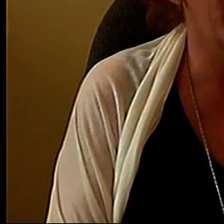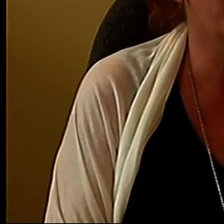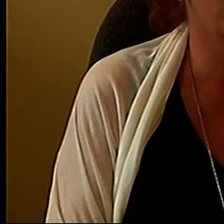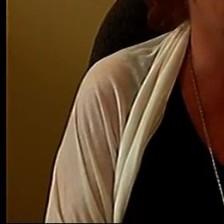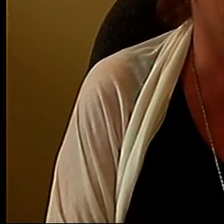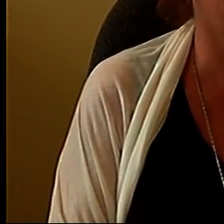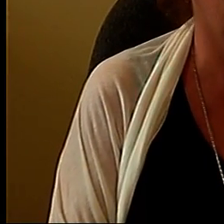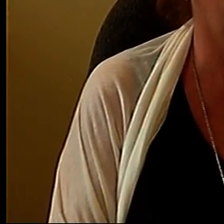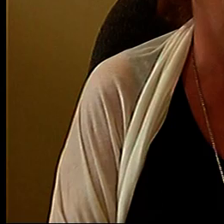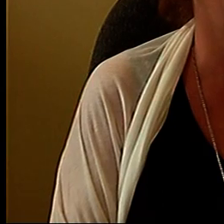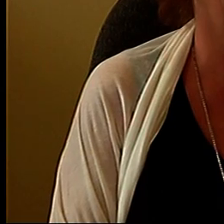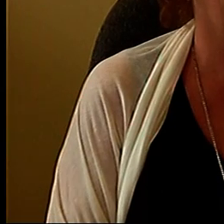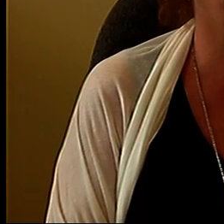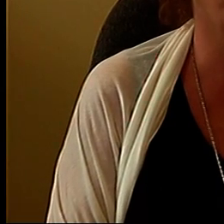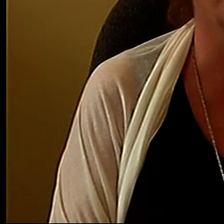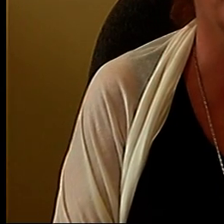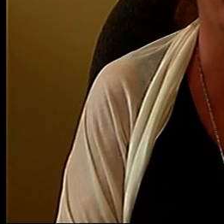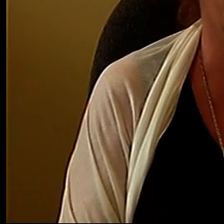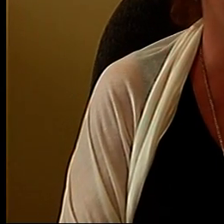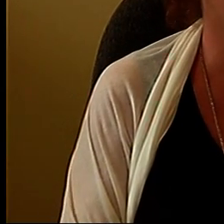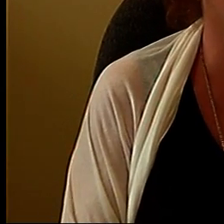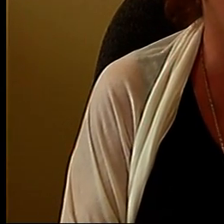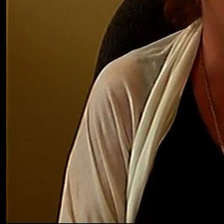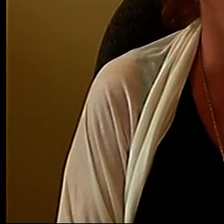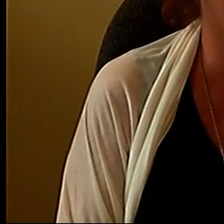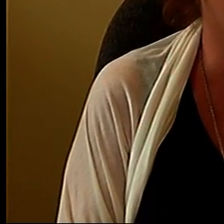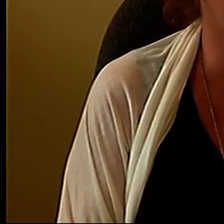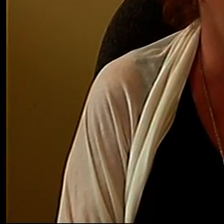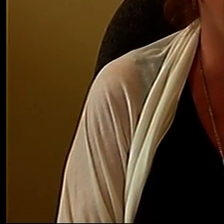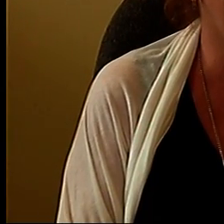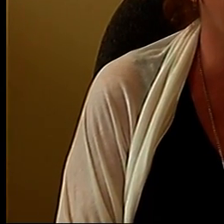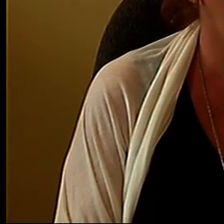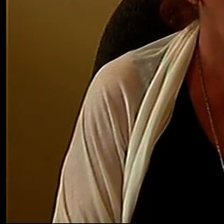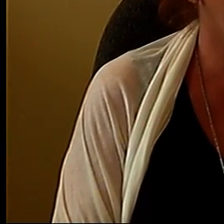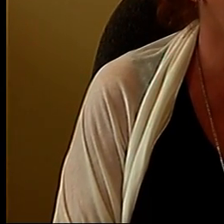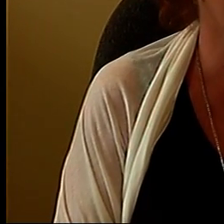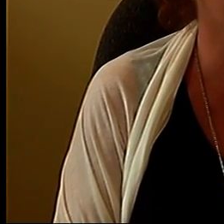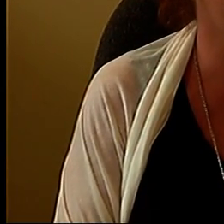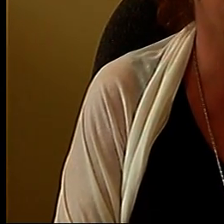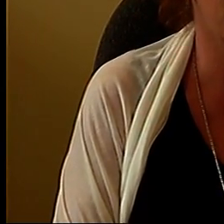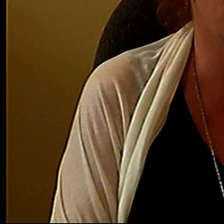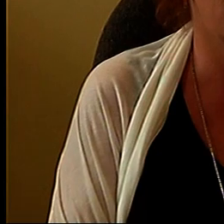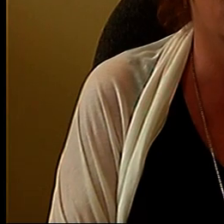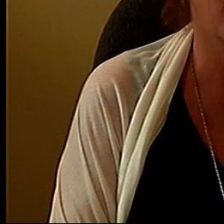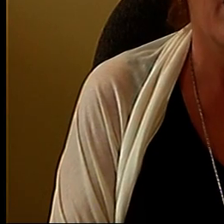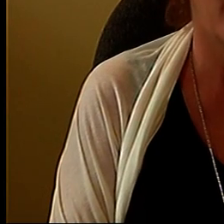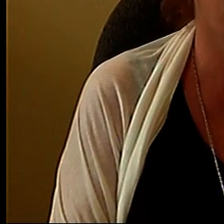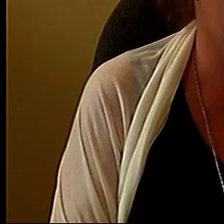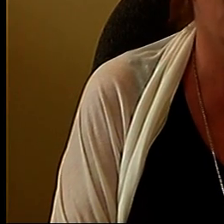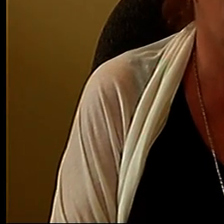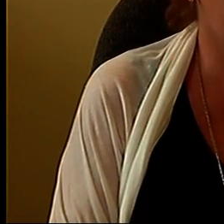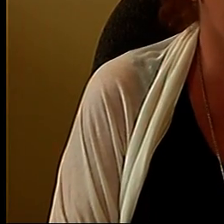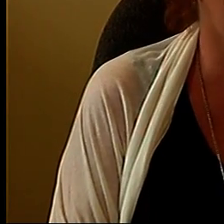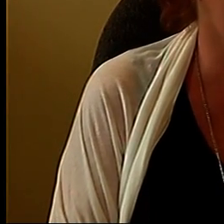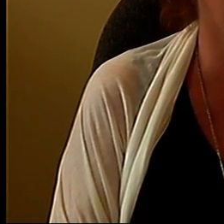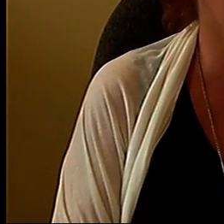to be engaging in serious dialogue as opposed to coming out with ridiculous policies like this. Their smart sanctions are